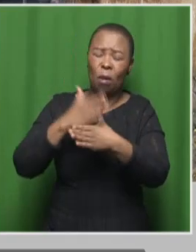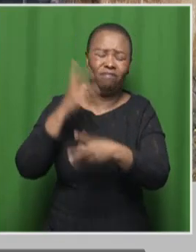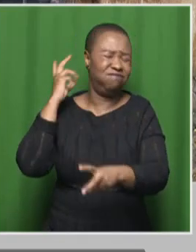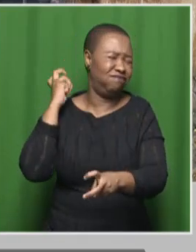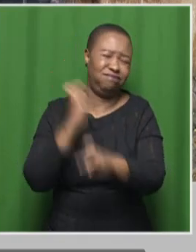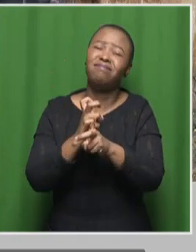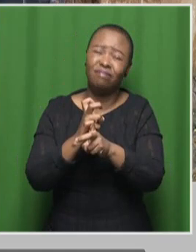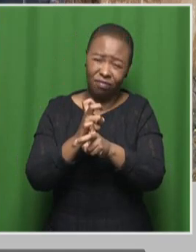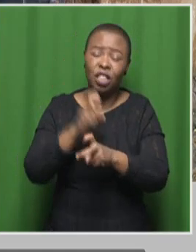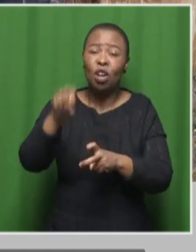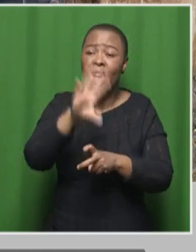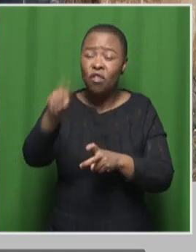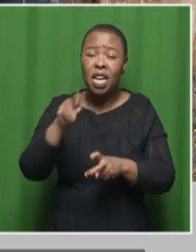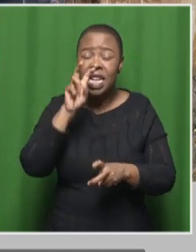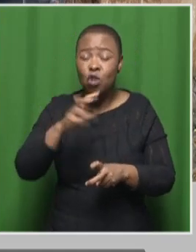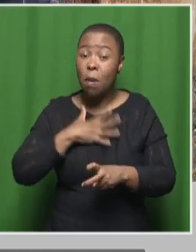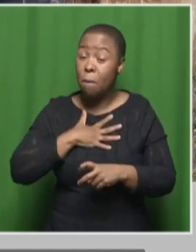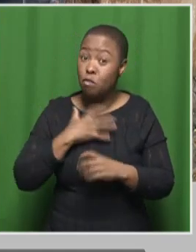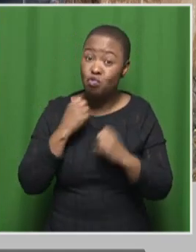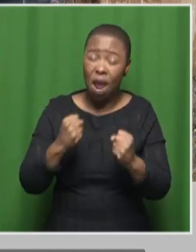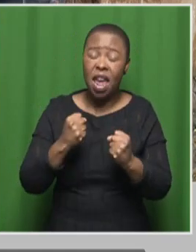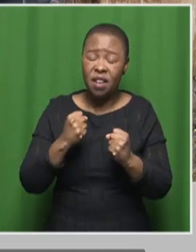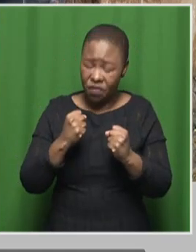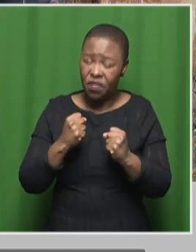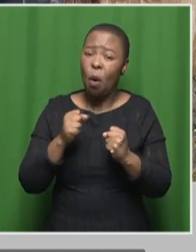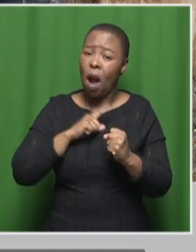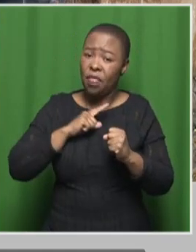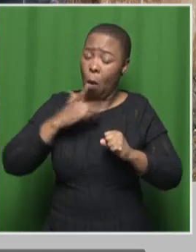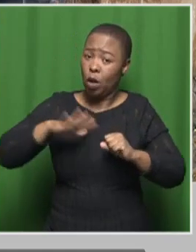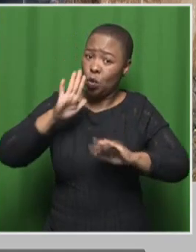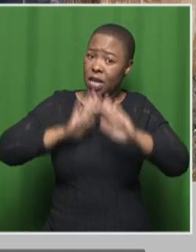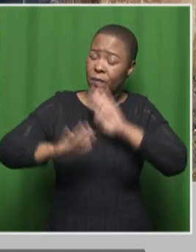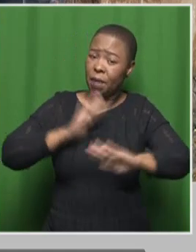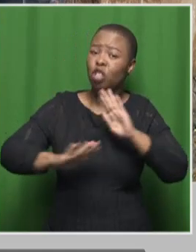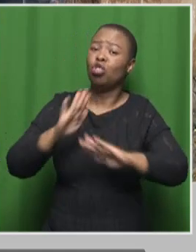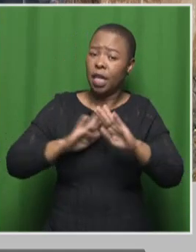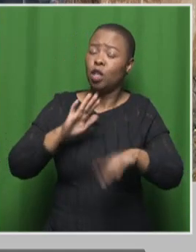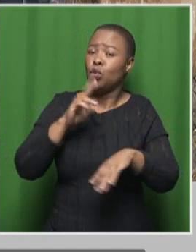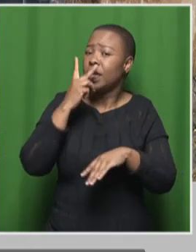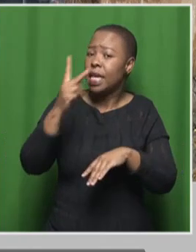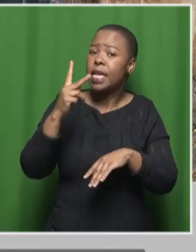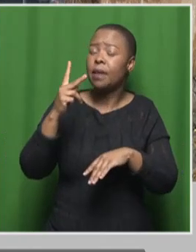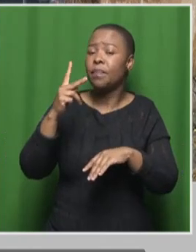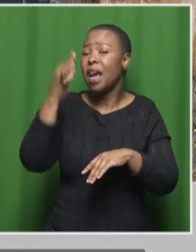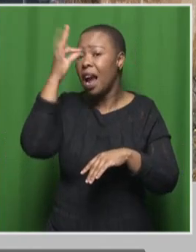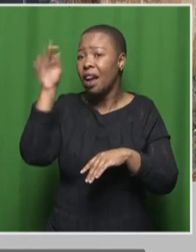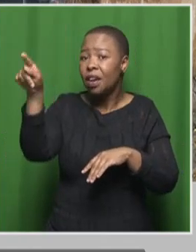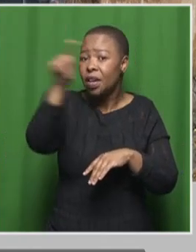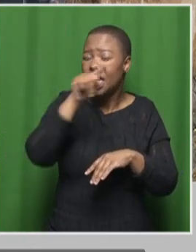Africans must be brave and courageous as they wait to see what kind of work can be done in those frontline states that are a bit more